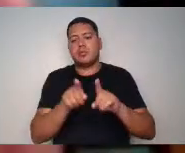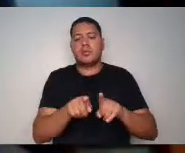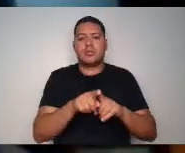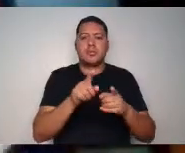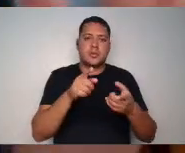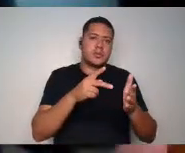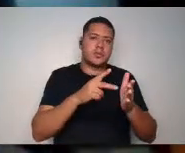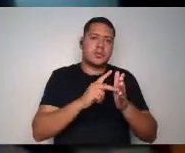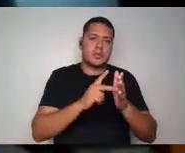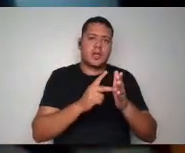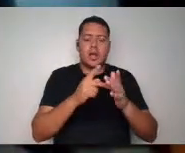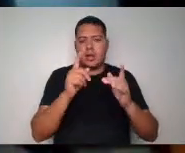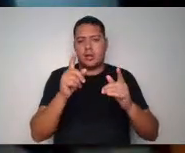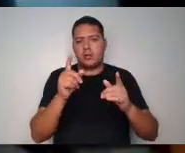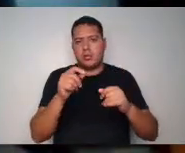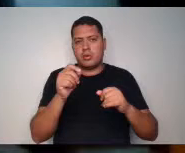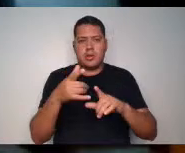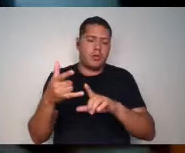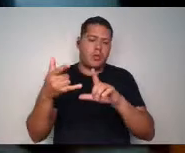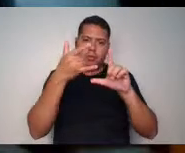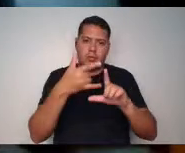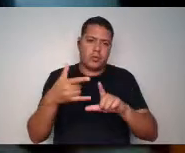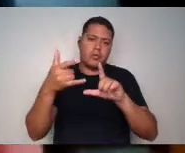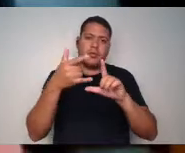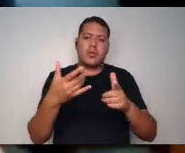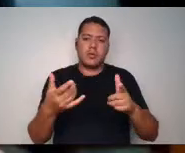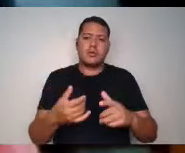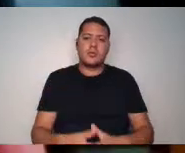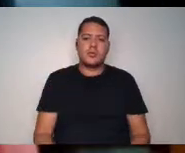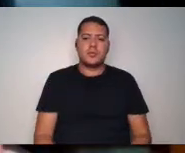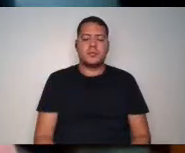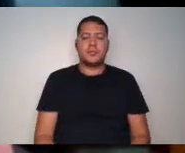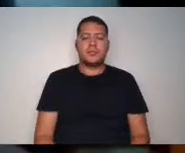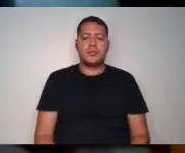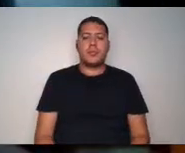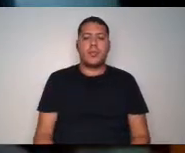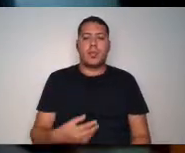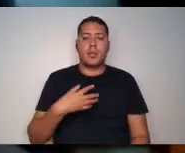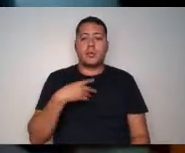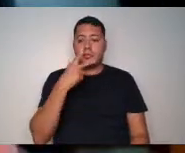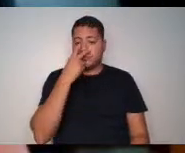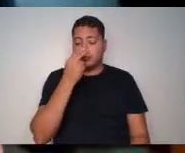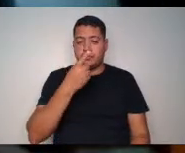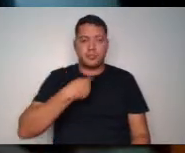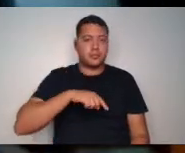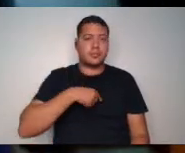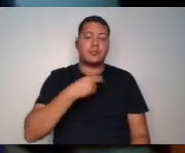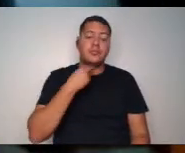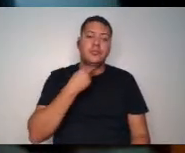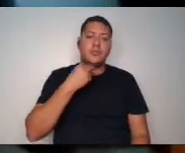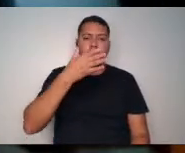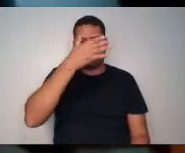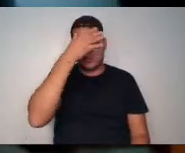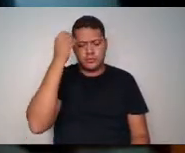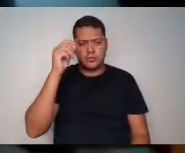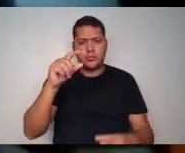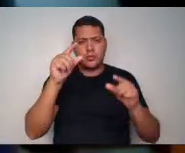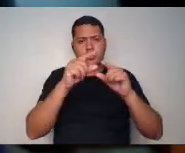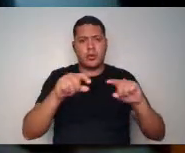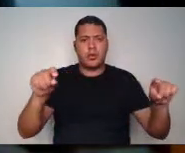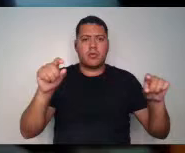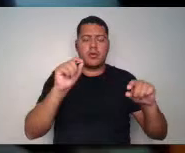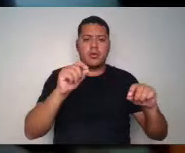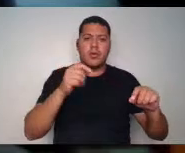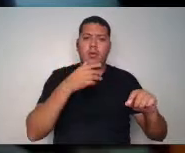That's something that in the platforms it basically doesn't exist. And we cannot